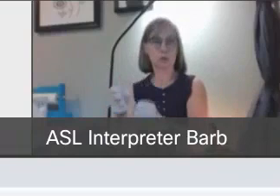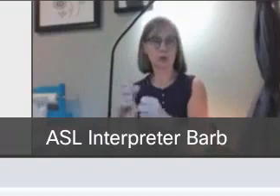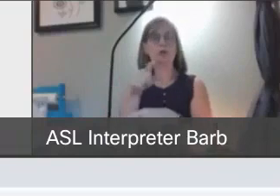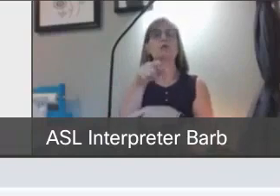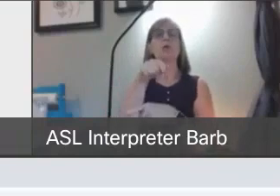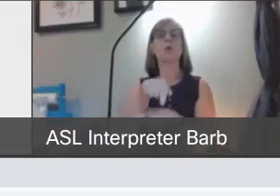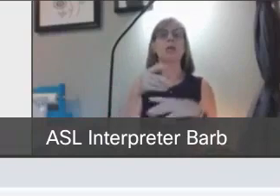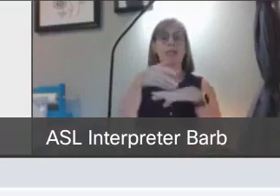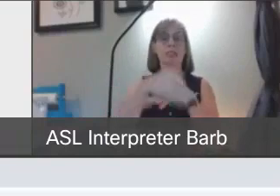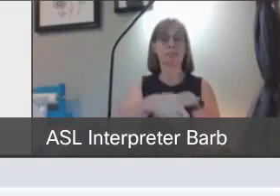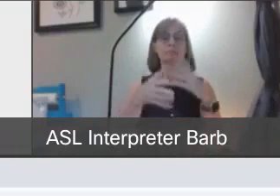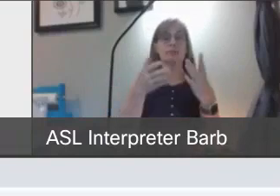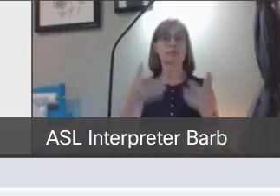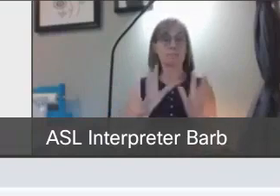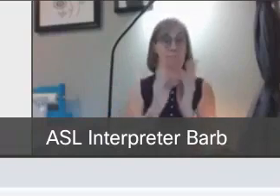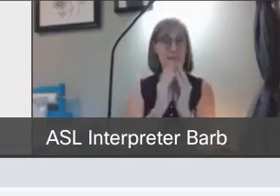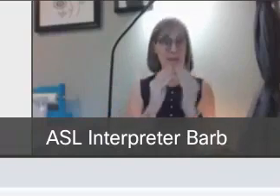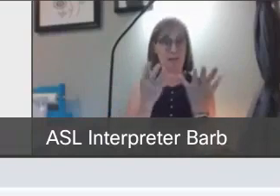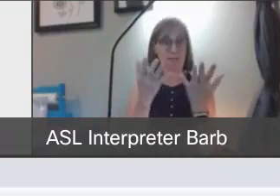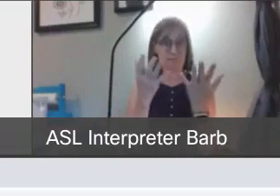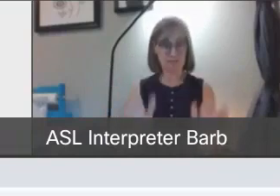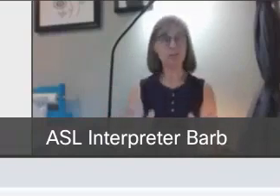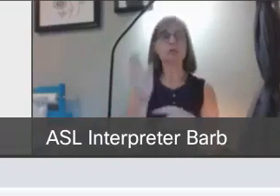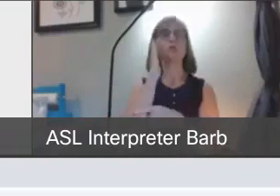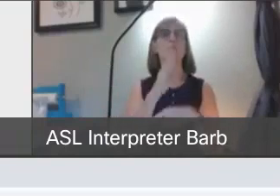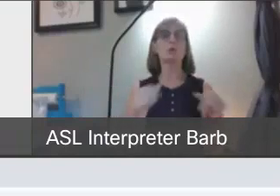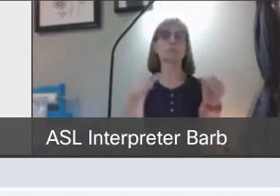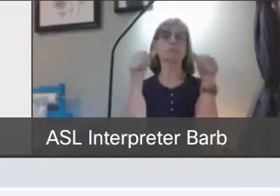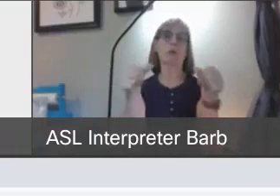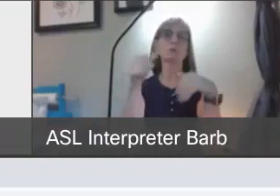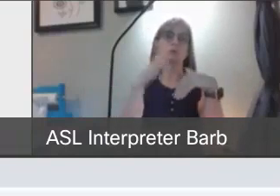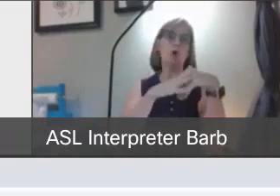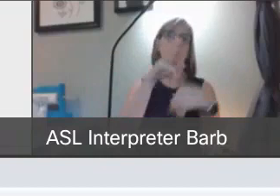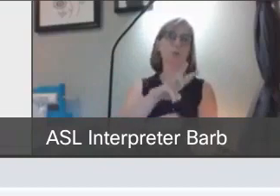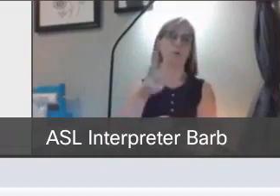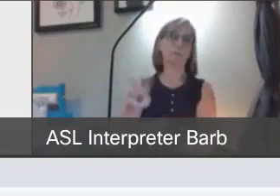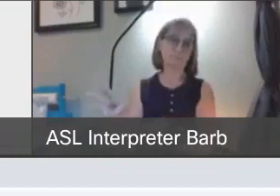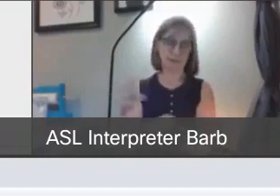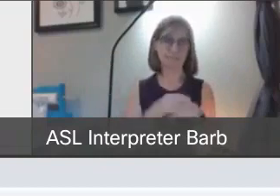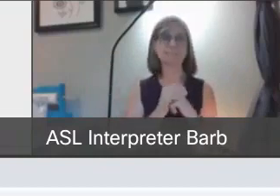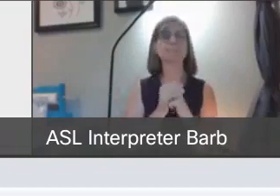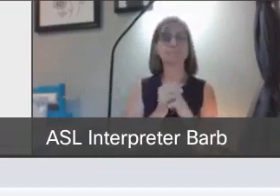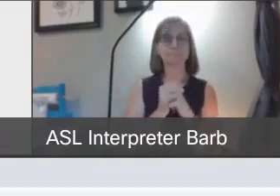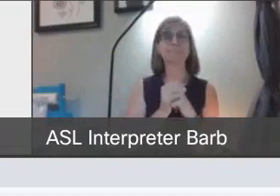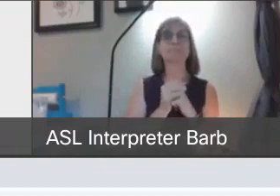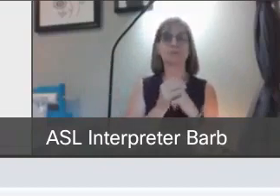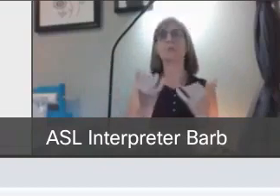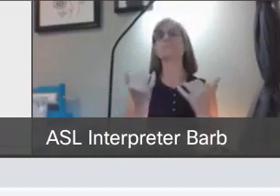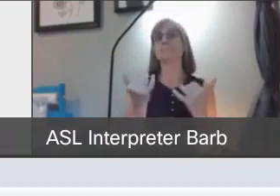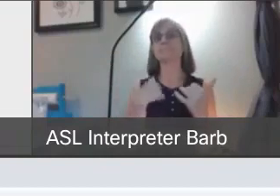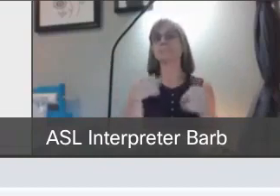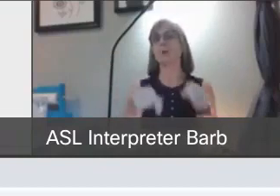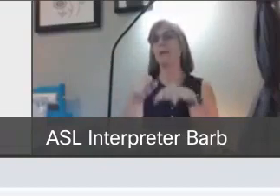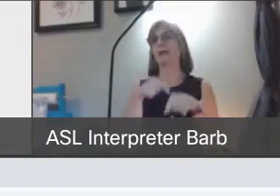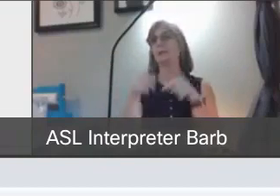meeting. And so I'll back up just a little bit here and go to our main page. So for those of you who are not aware, this